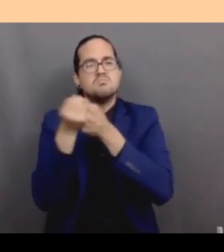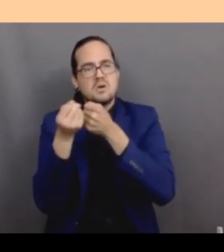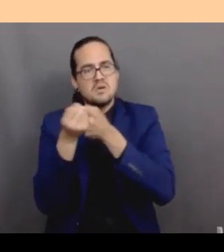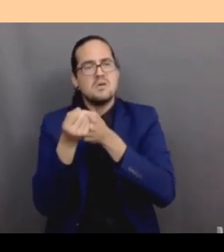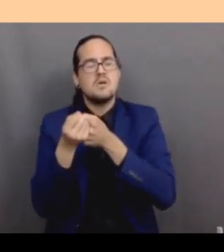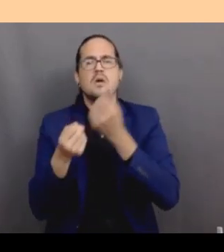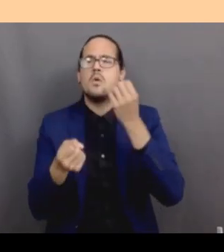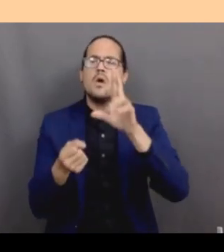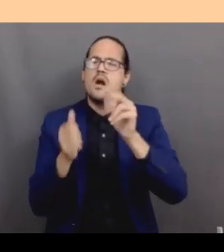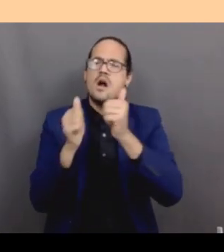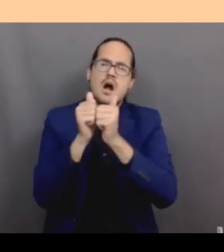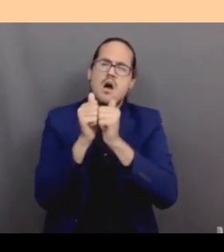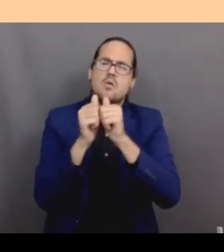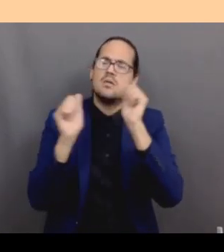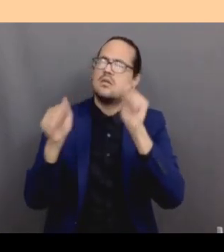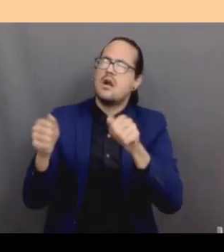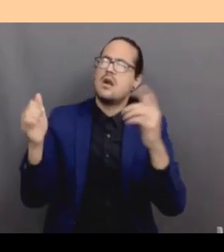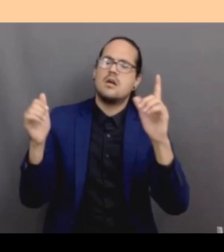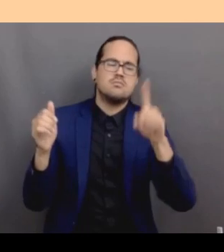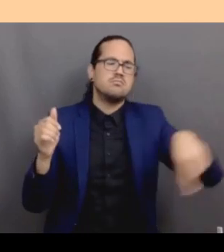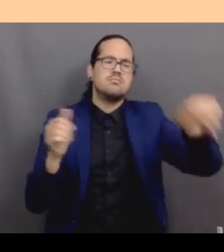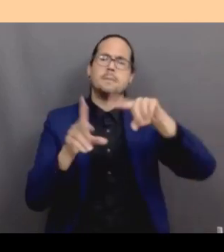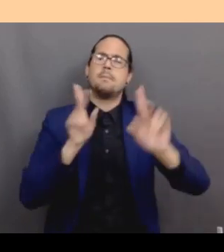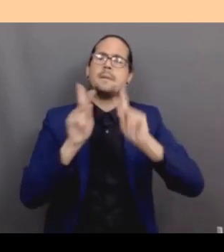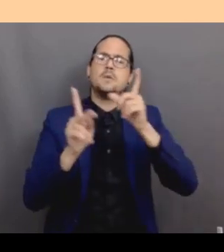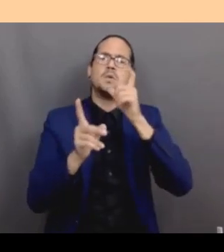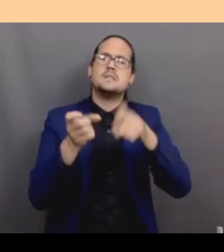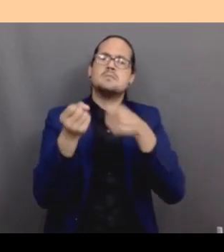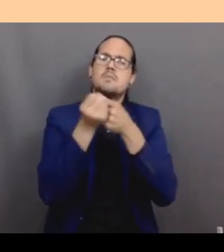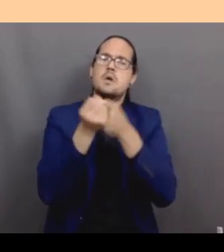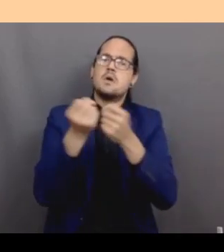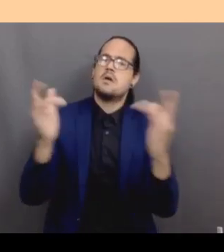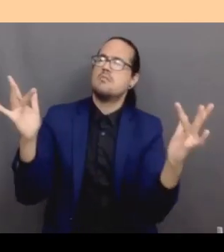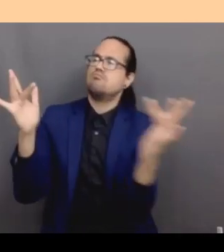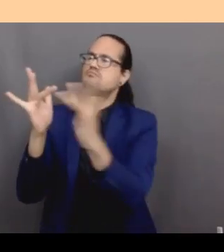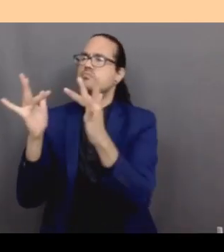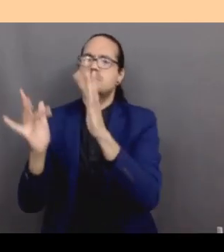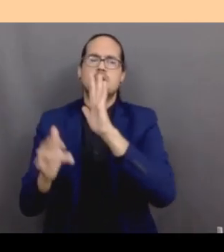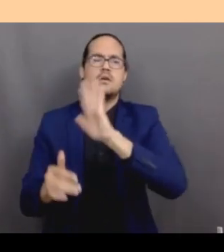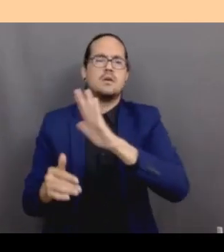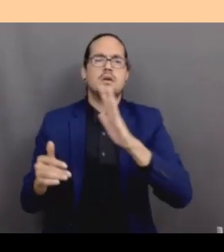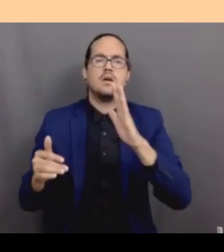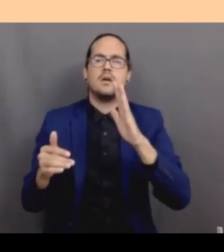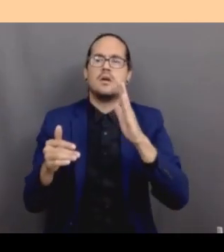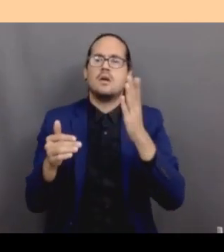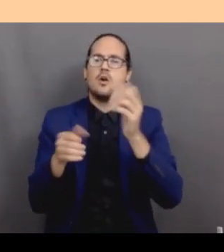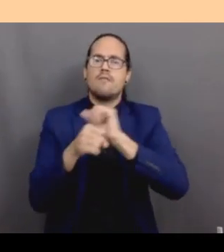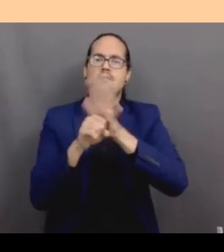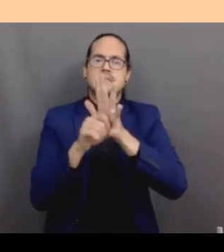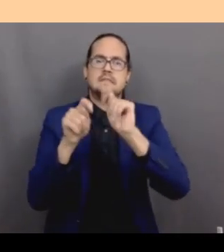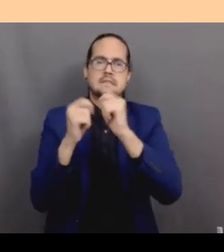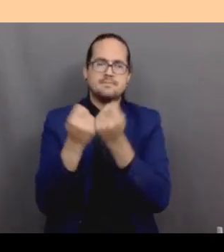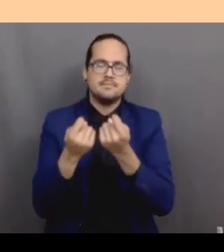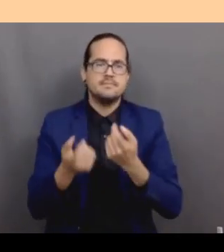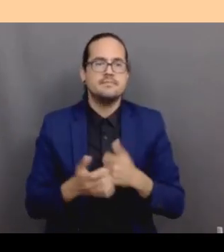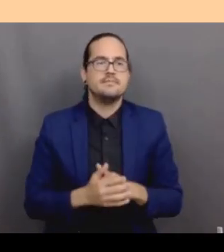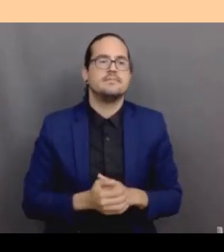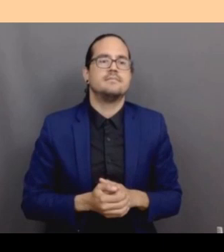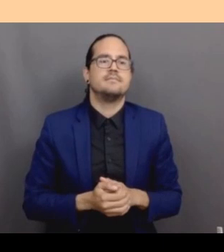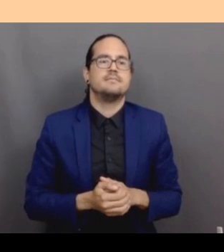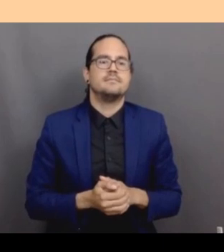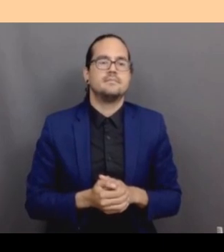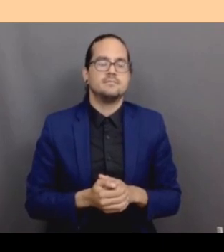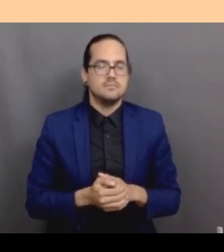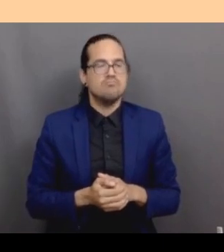take advantage of the great mental health resources that your department offers? I would say it's both and. I would say that is a